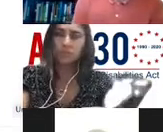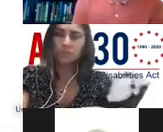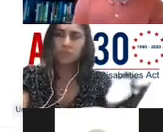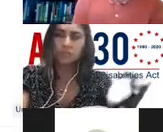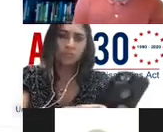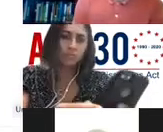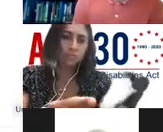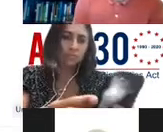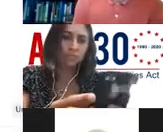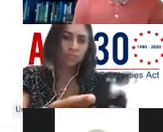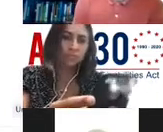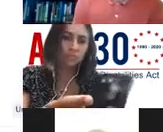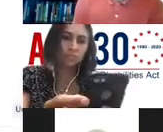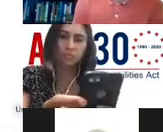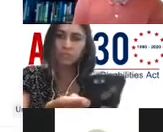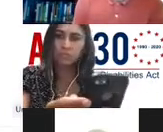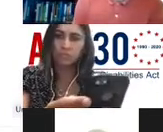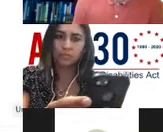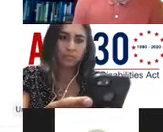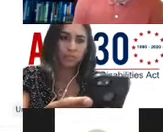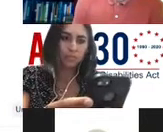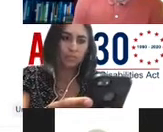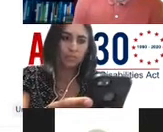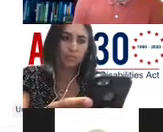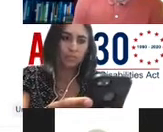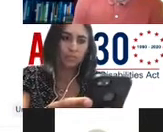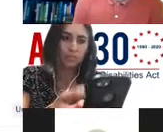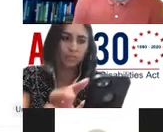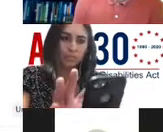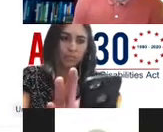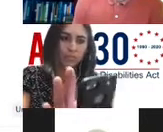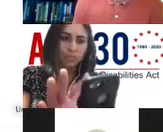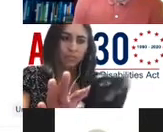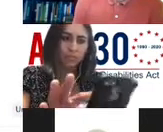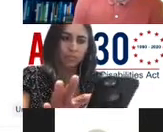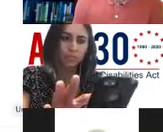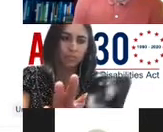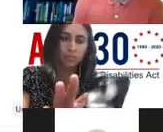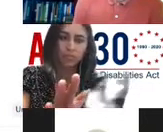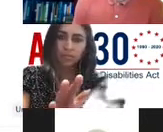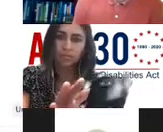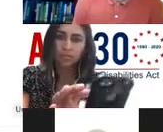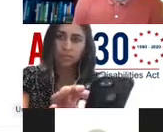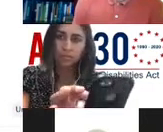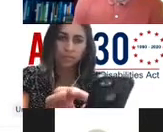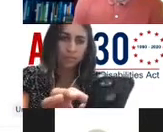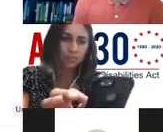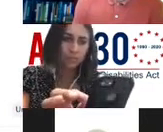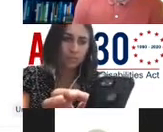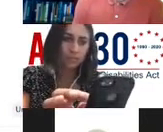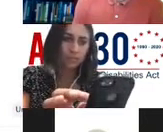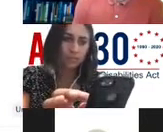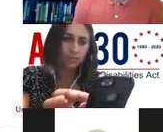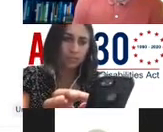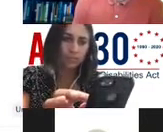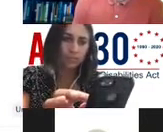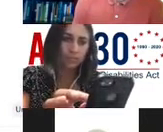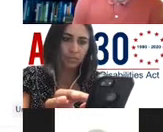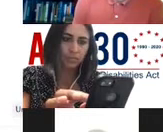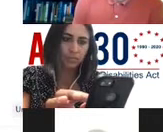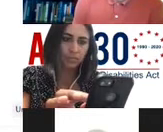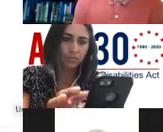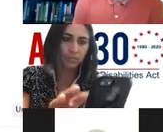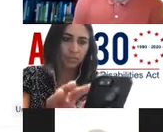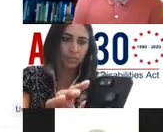click on the three dots, let's say this box here, Mr. Zoom, let's say I'm the sign language interpreter and I want to pin my